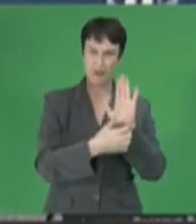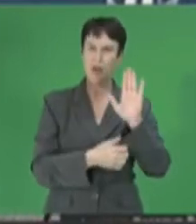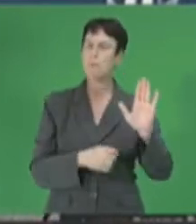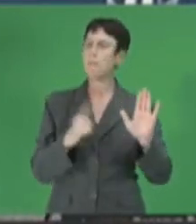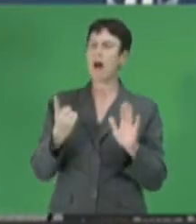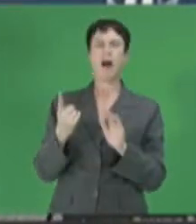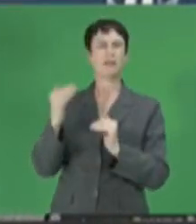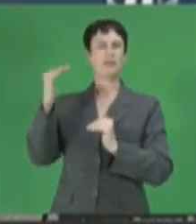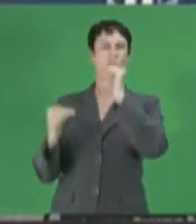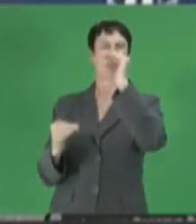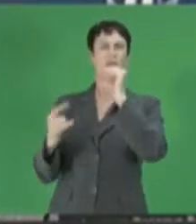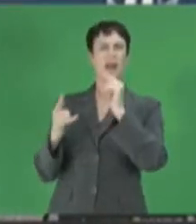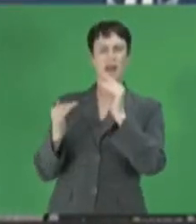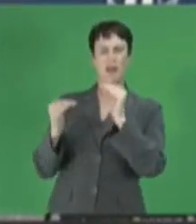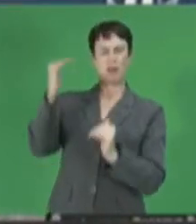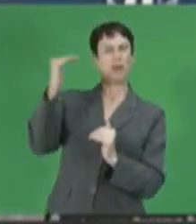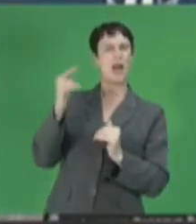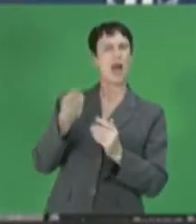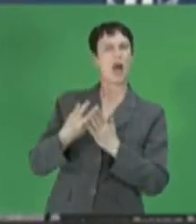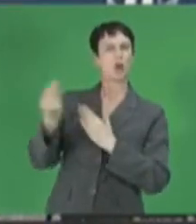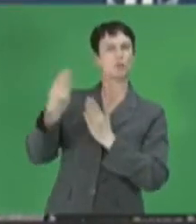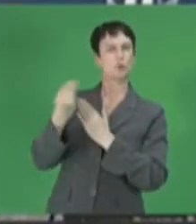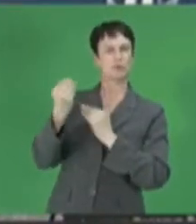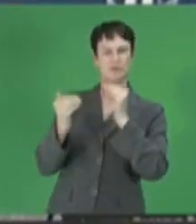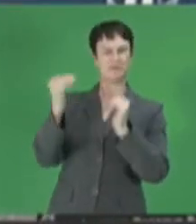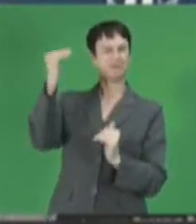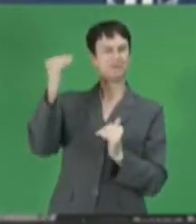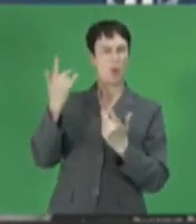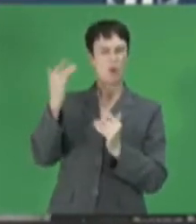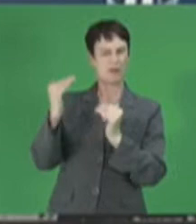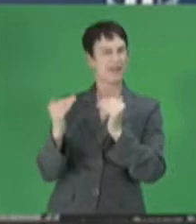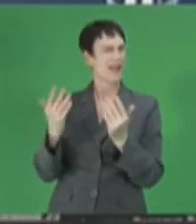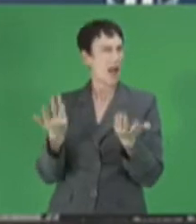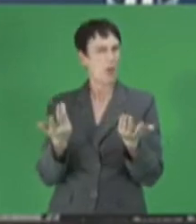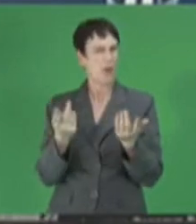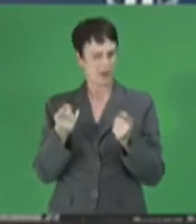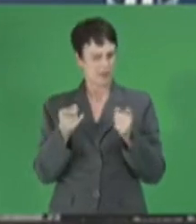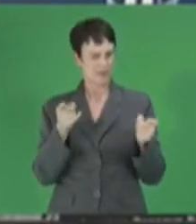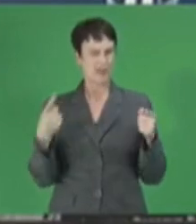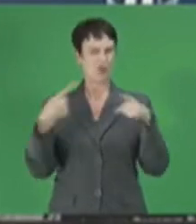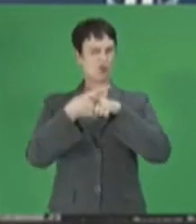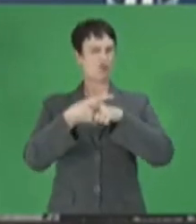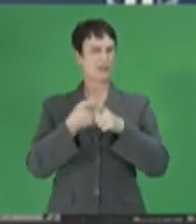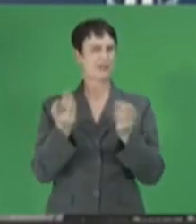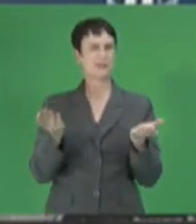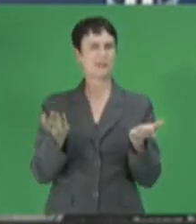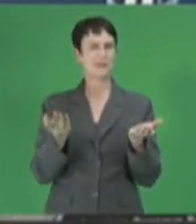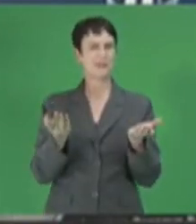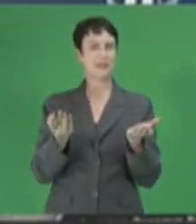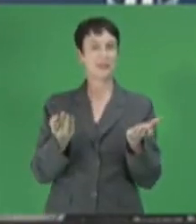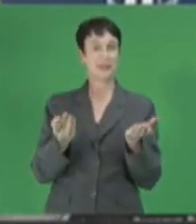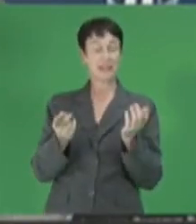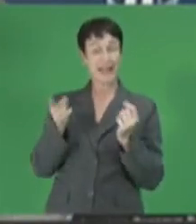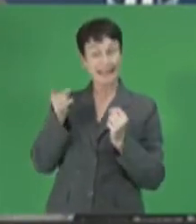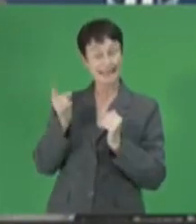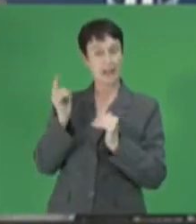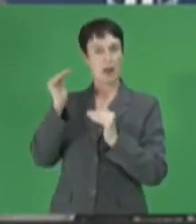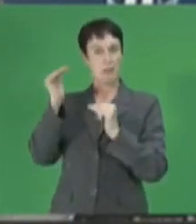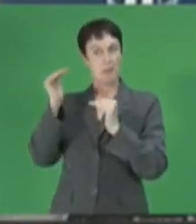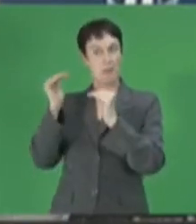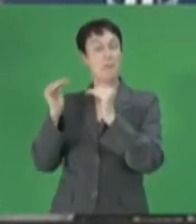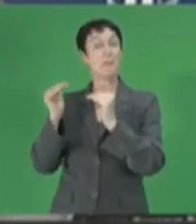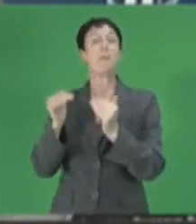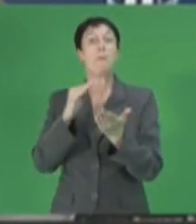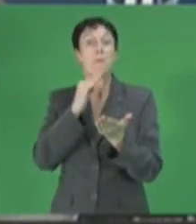gap is closing. And yes, it's precisely because the output gap is closing that we have